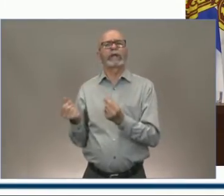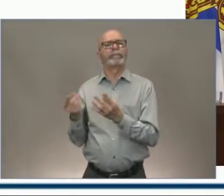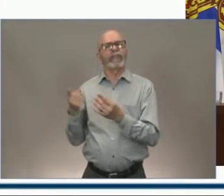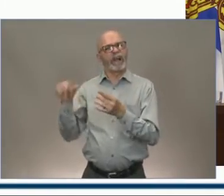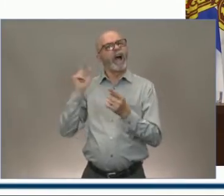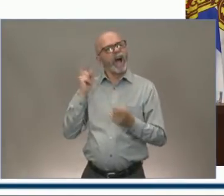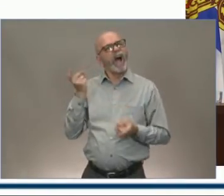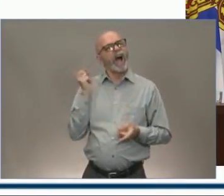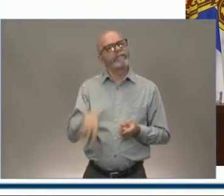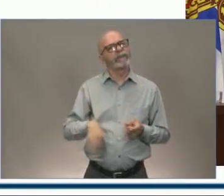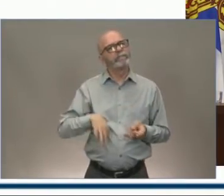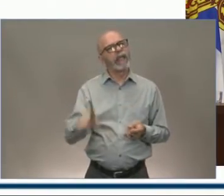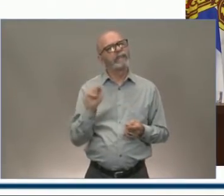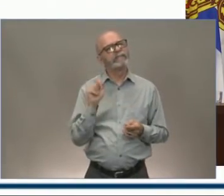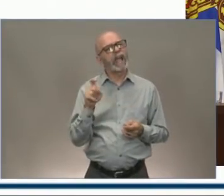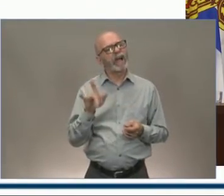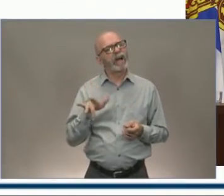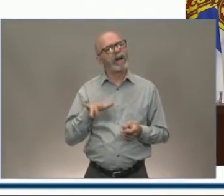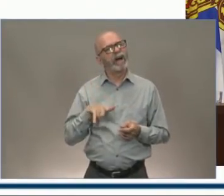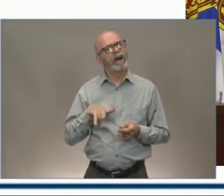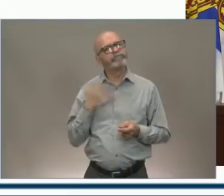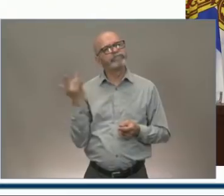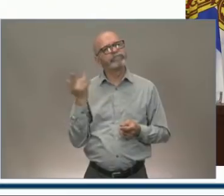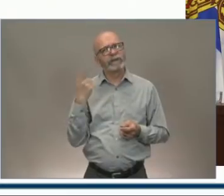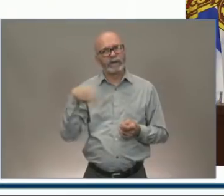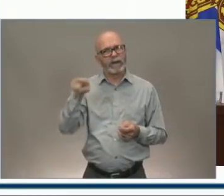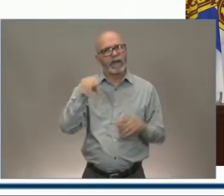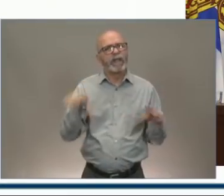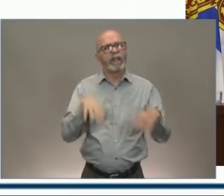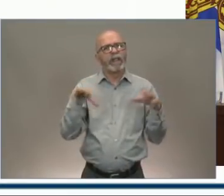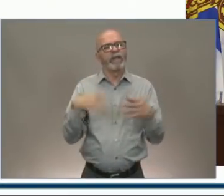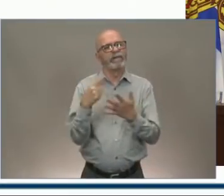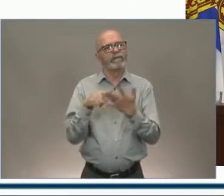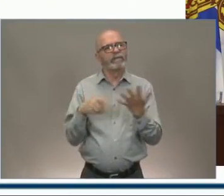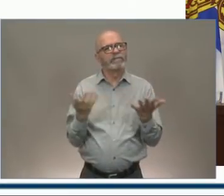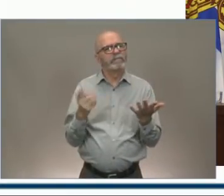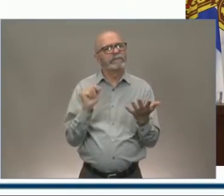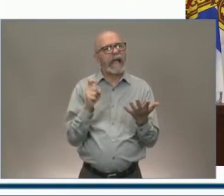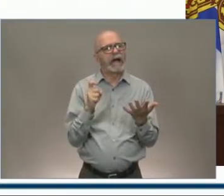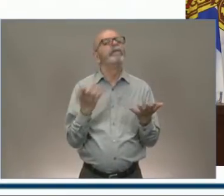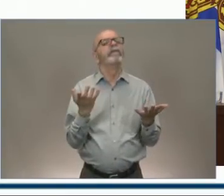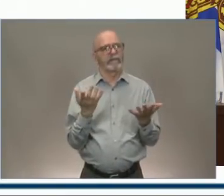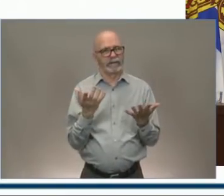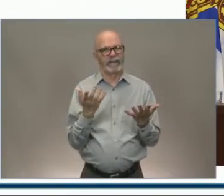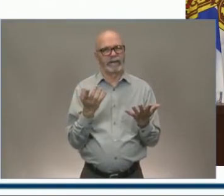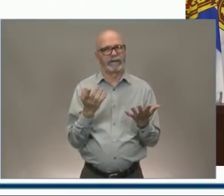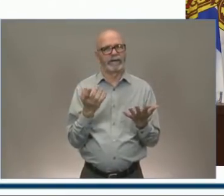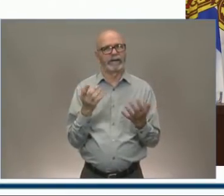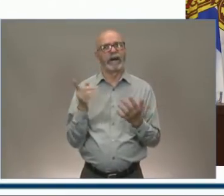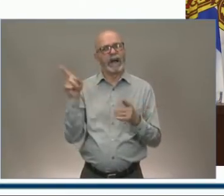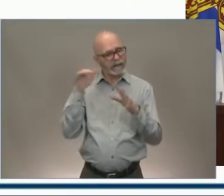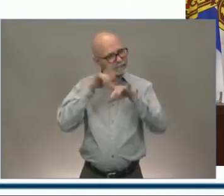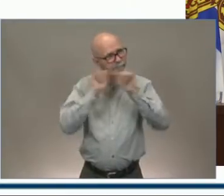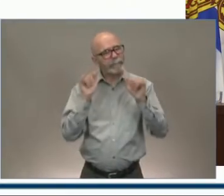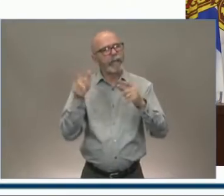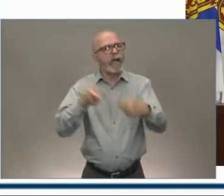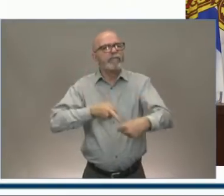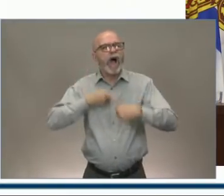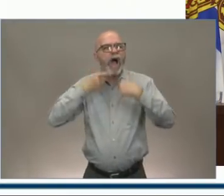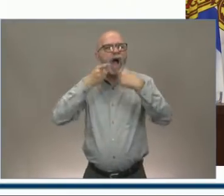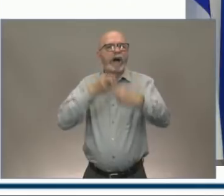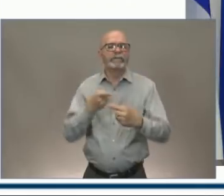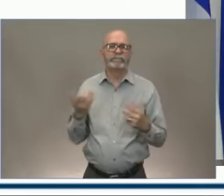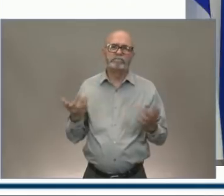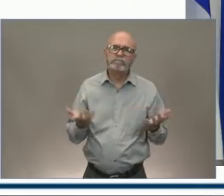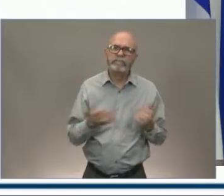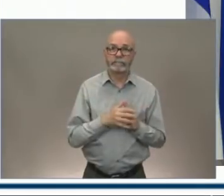What are you able to say to those businesses that are struggling? Well, the vast majority of